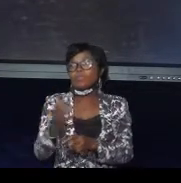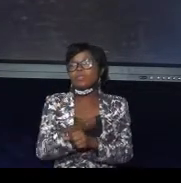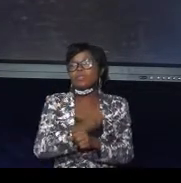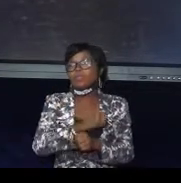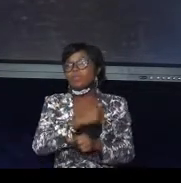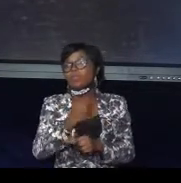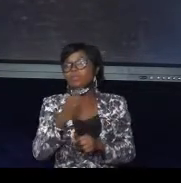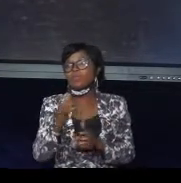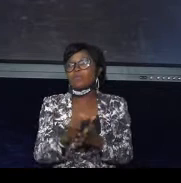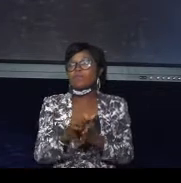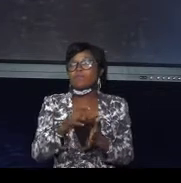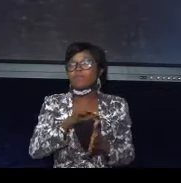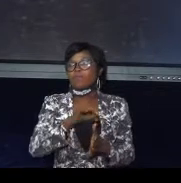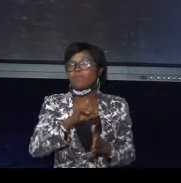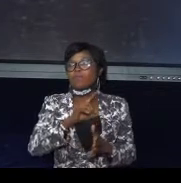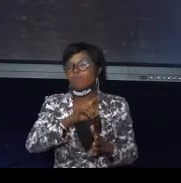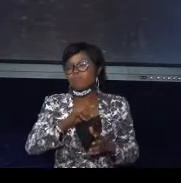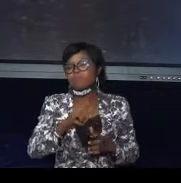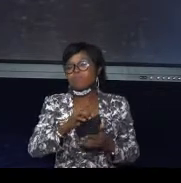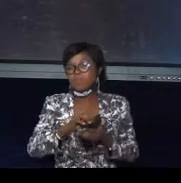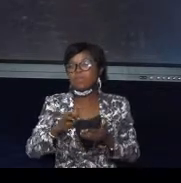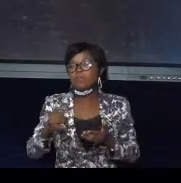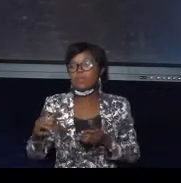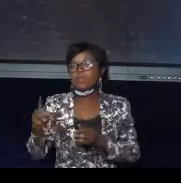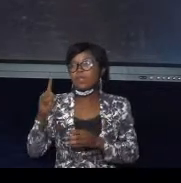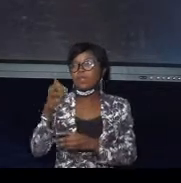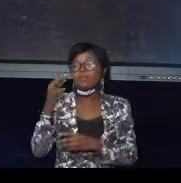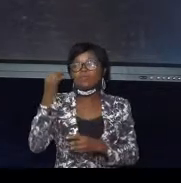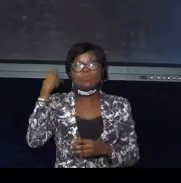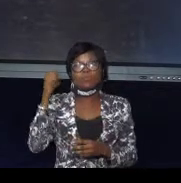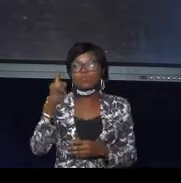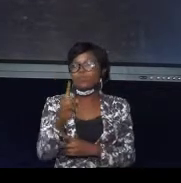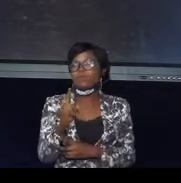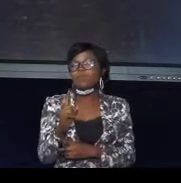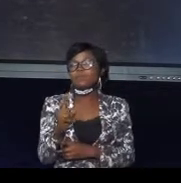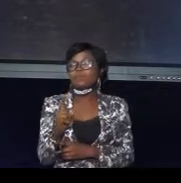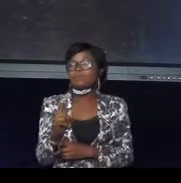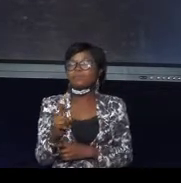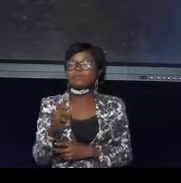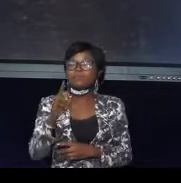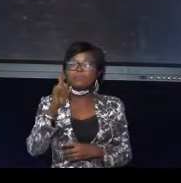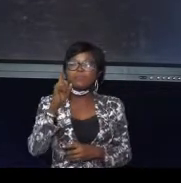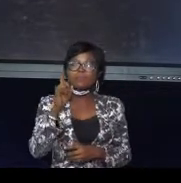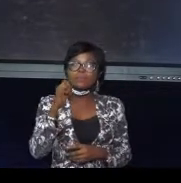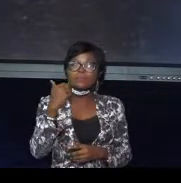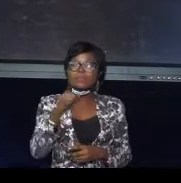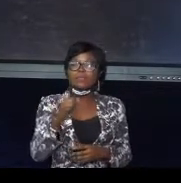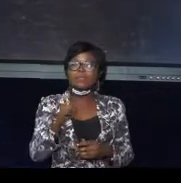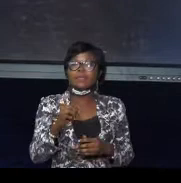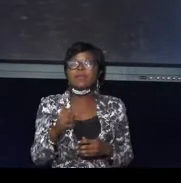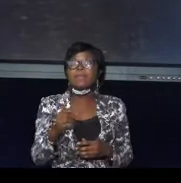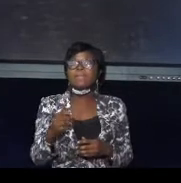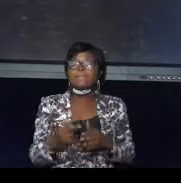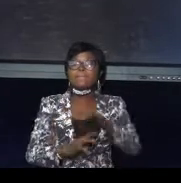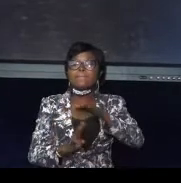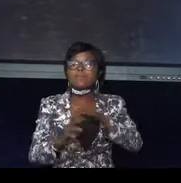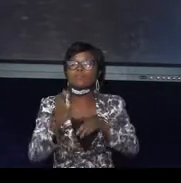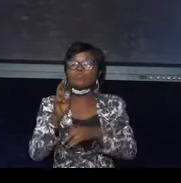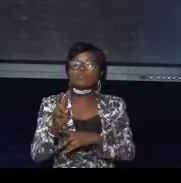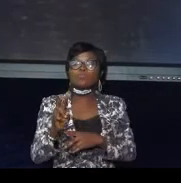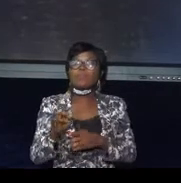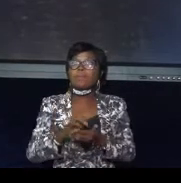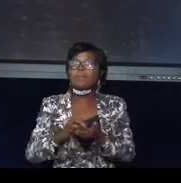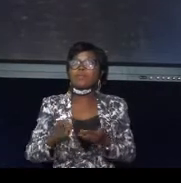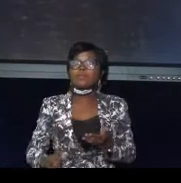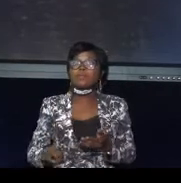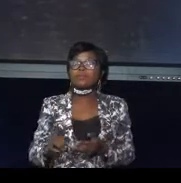then we take that 1 to the other side, we are left with 1. Remember that 10 base 2 minus 1 base 2 is 1 base 2. Now we borrow 1,